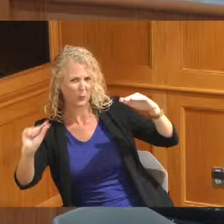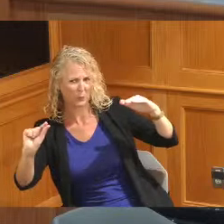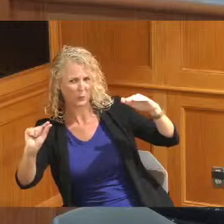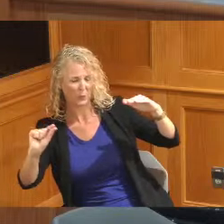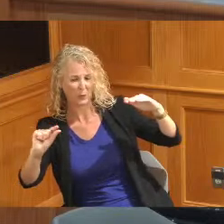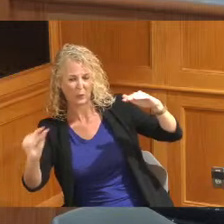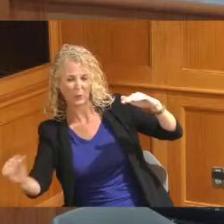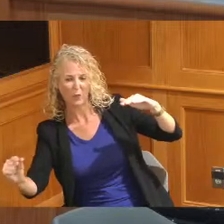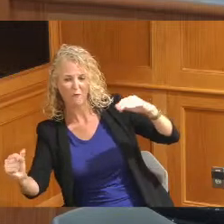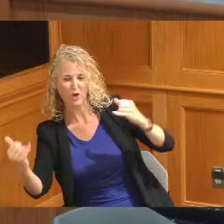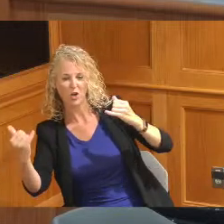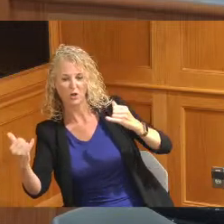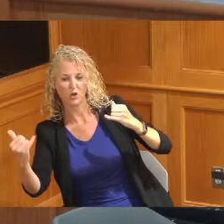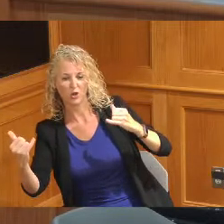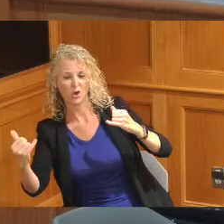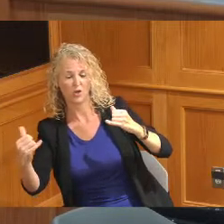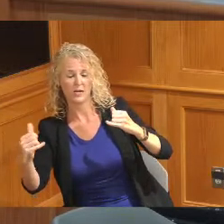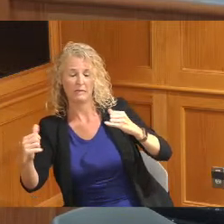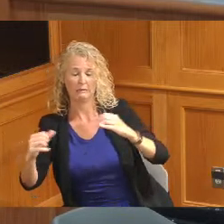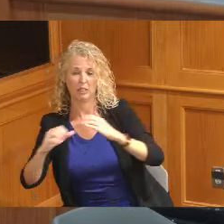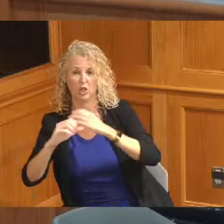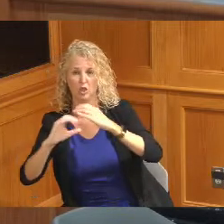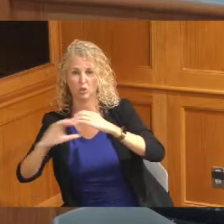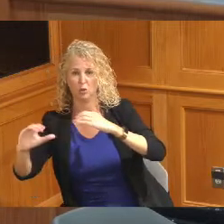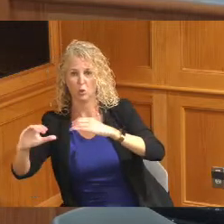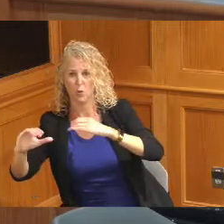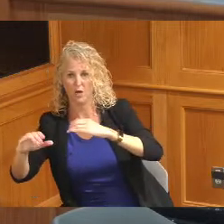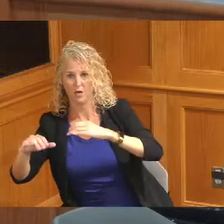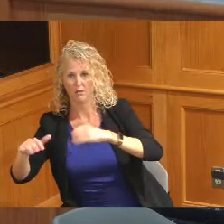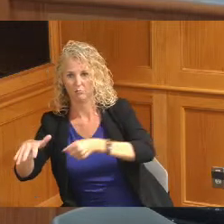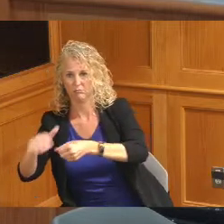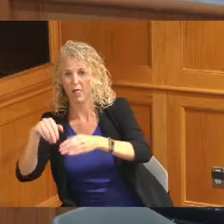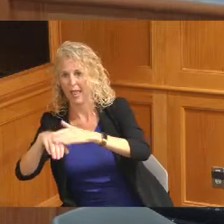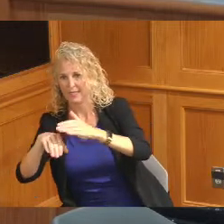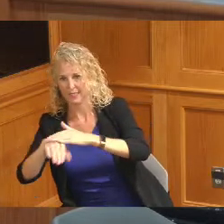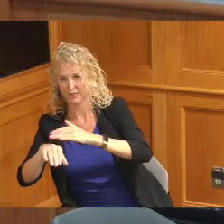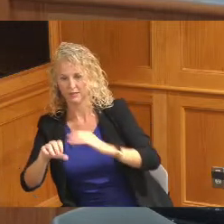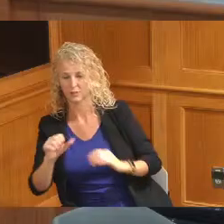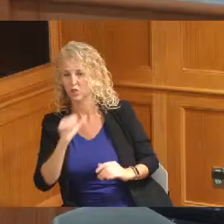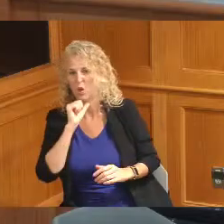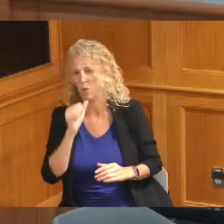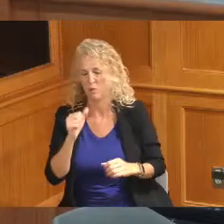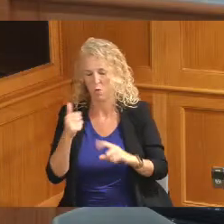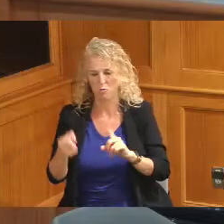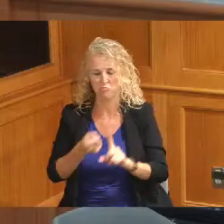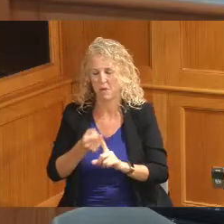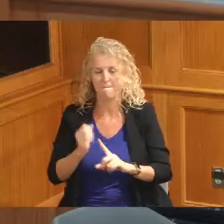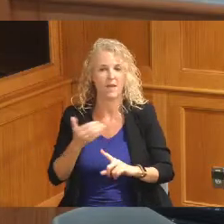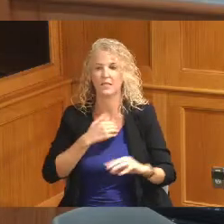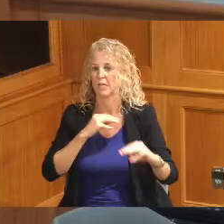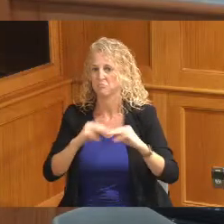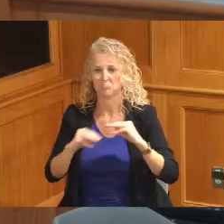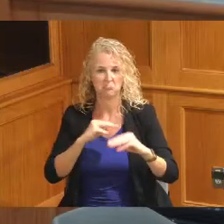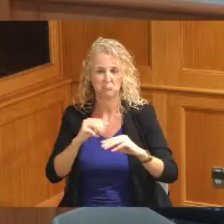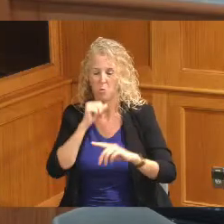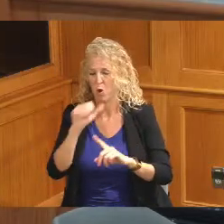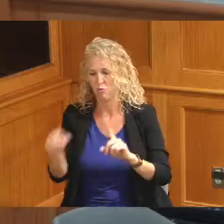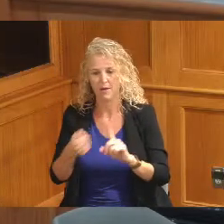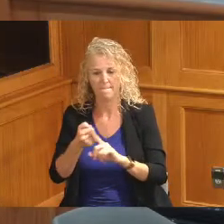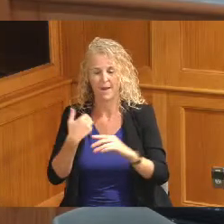over an existing sewer easement that we have. So it won't impact our operation, maintenance, or access to the